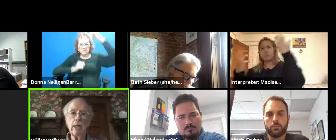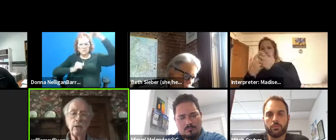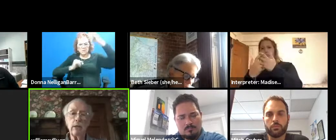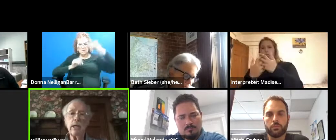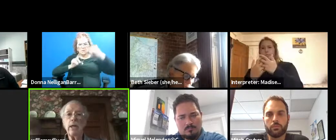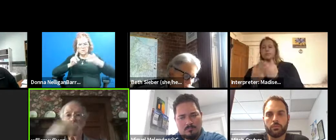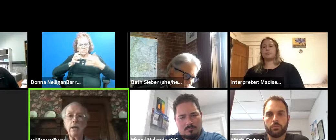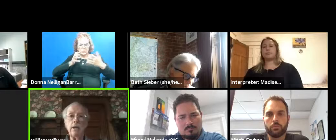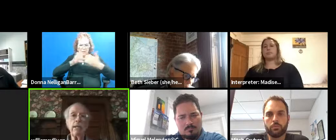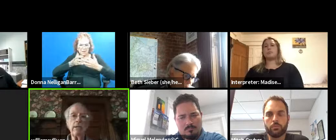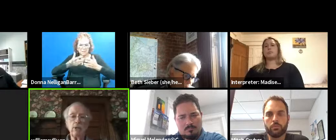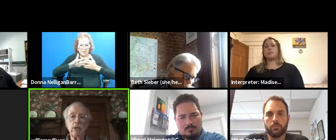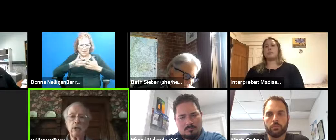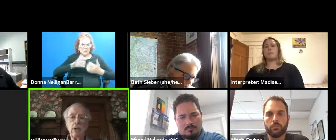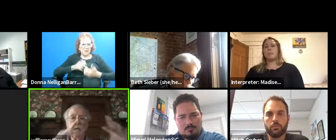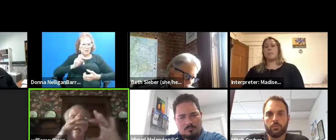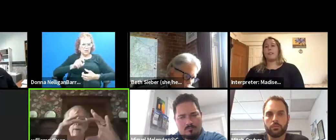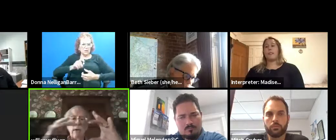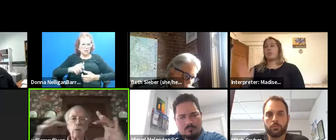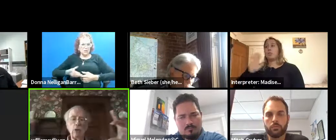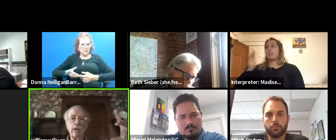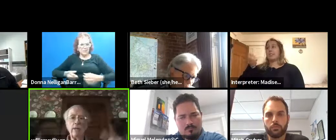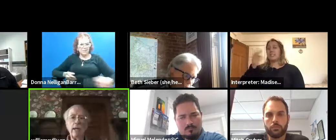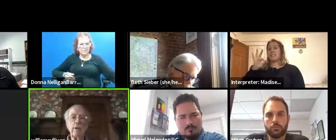to the 19th century,